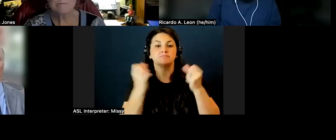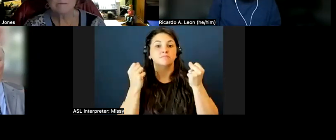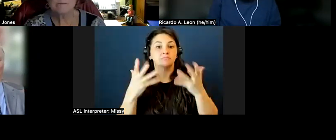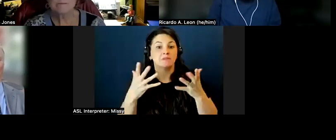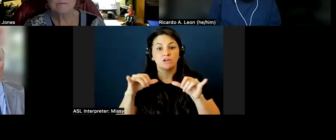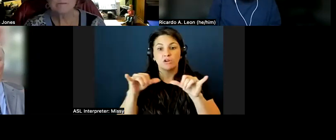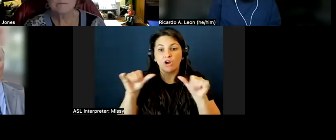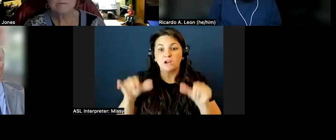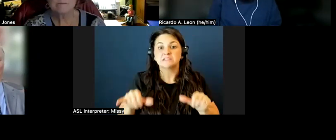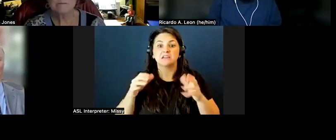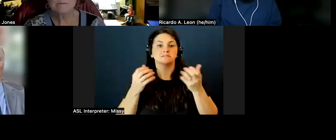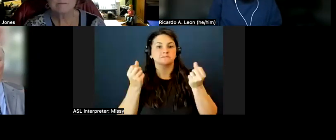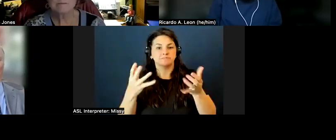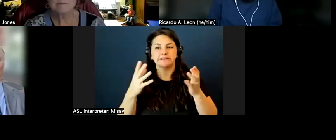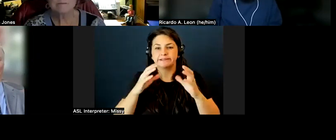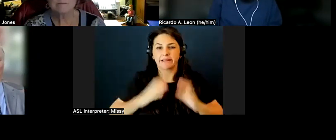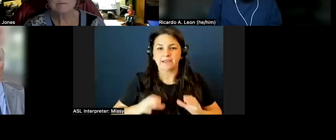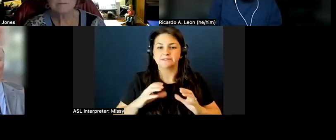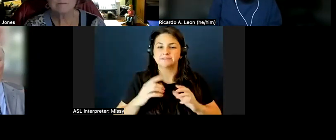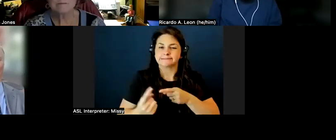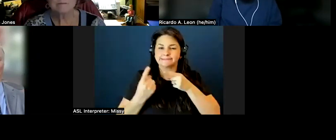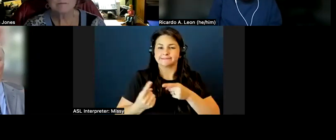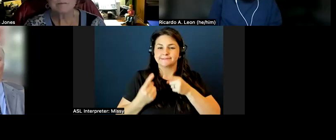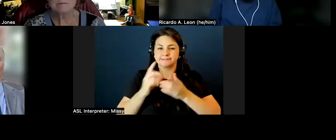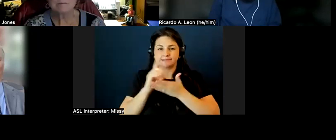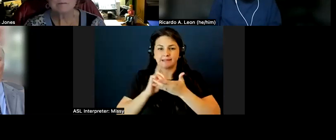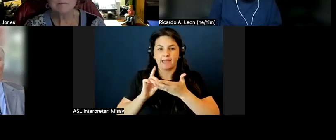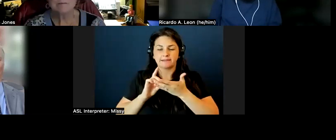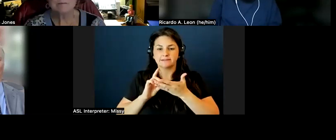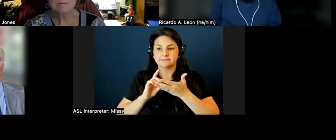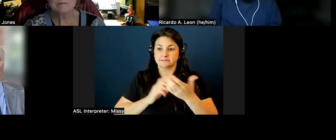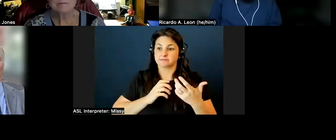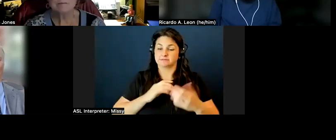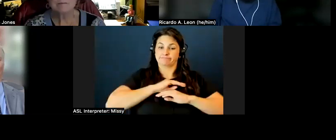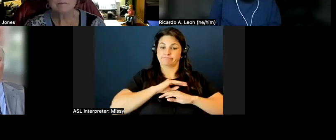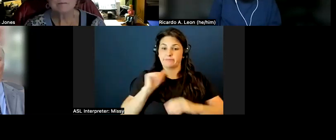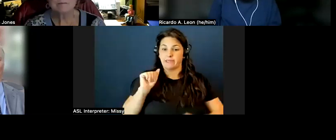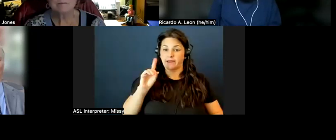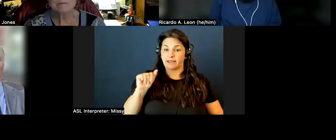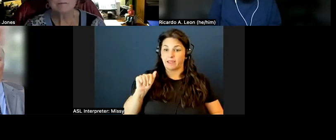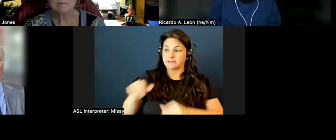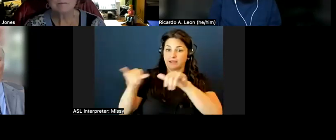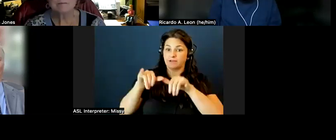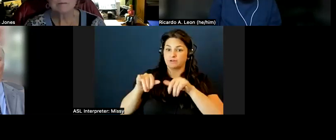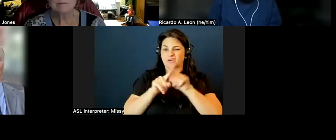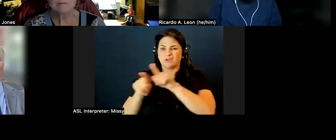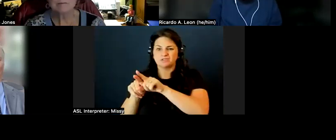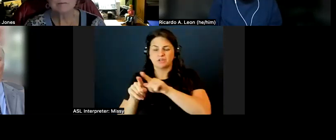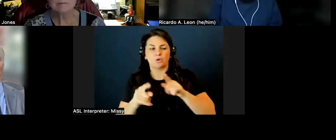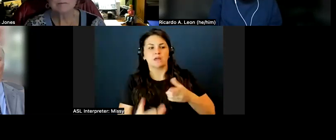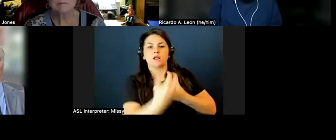still struggle with designing not only to meet ADA standards, but to design